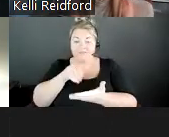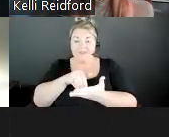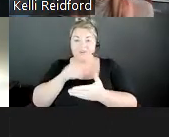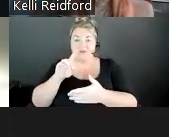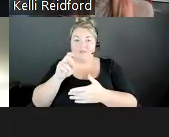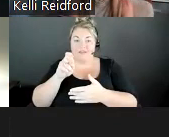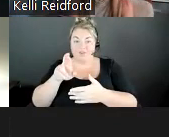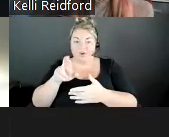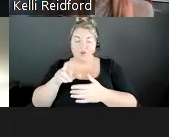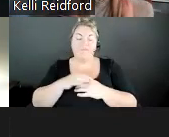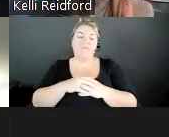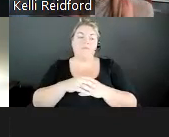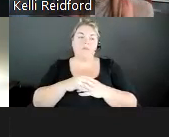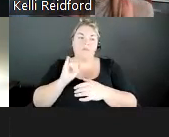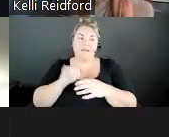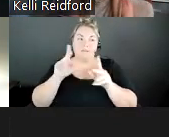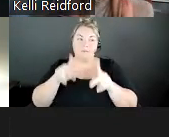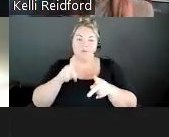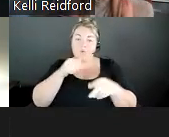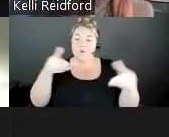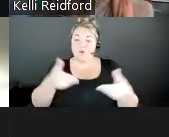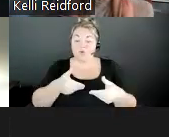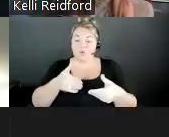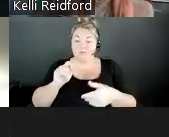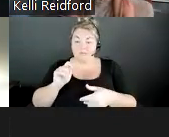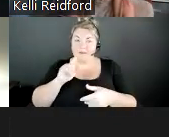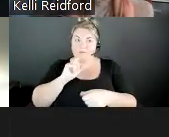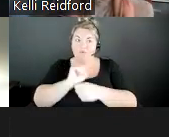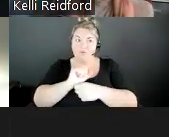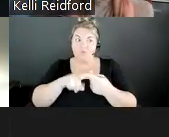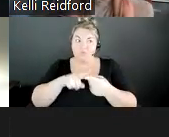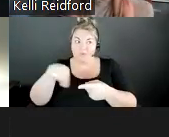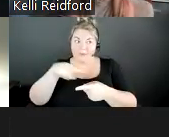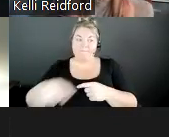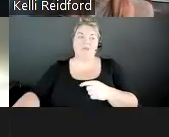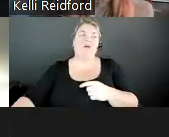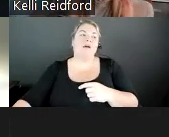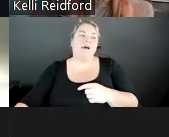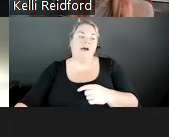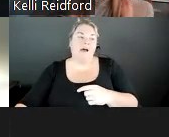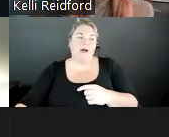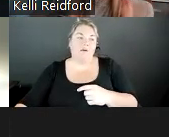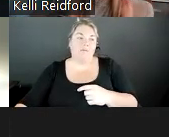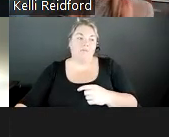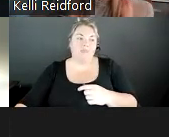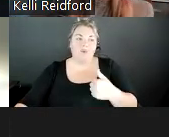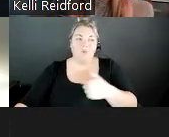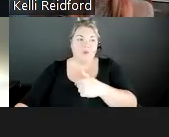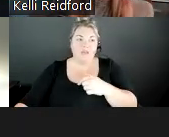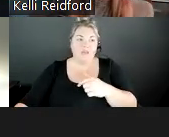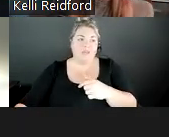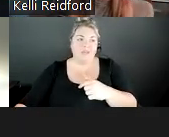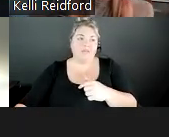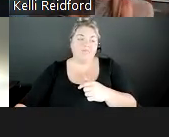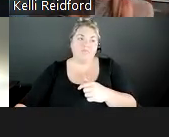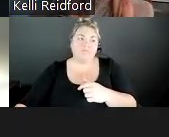Denver was the person who introduced it actually to them. And we feel very proud of it,